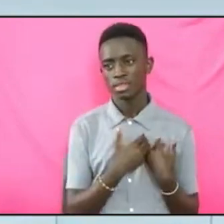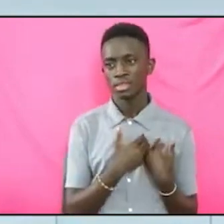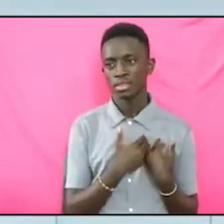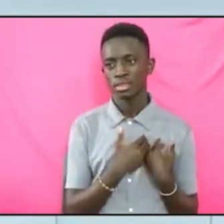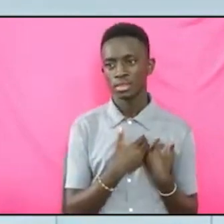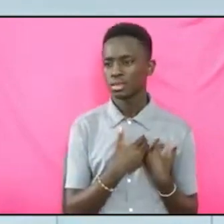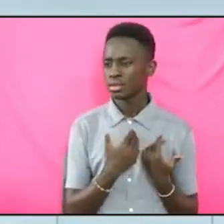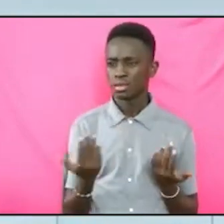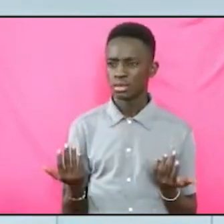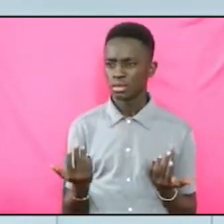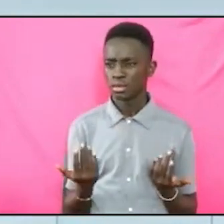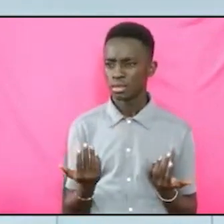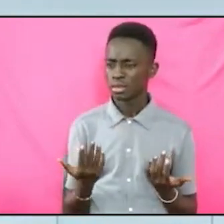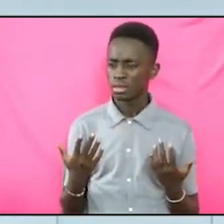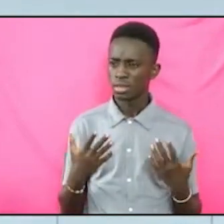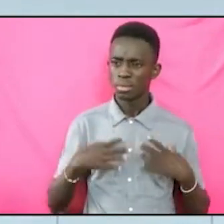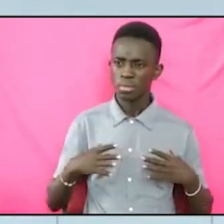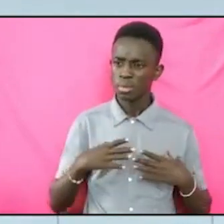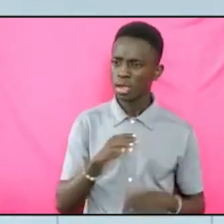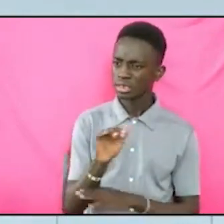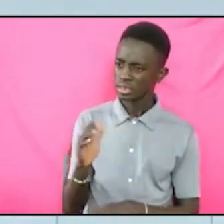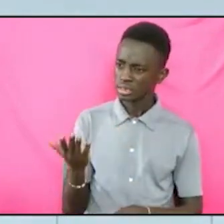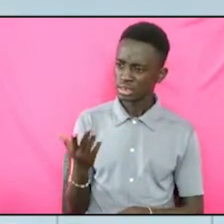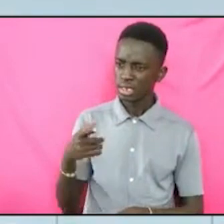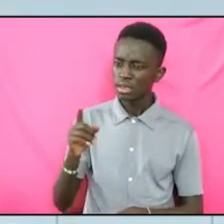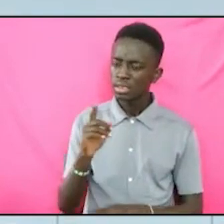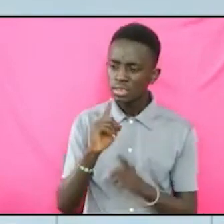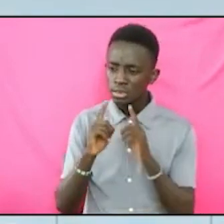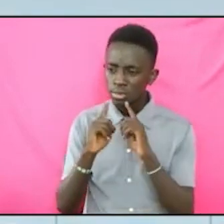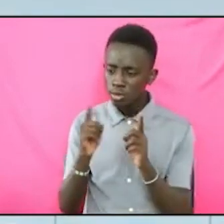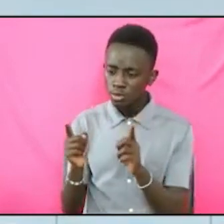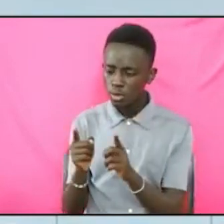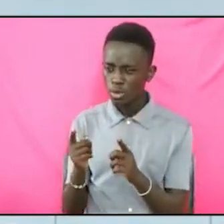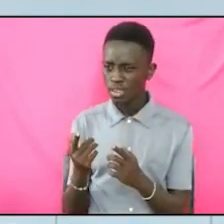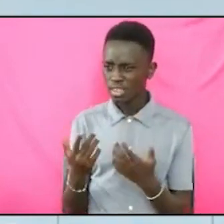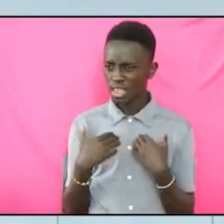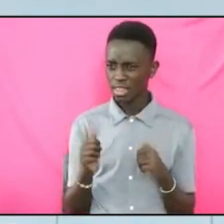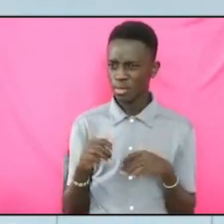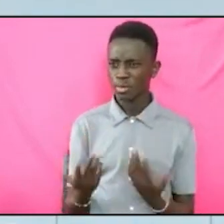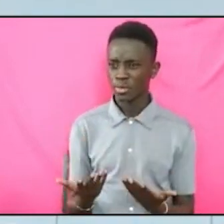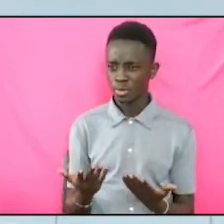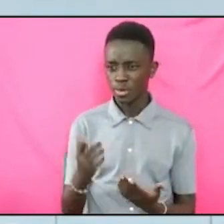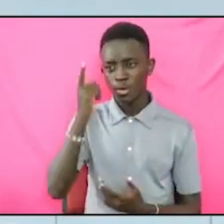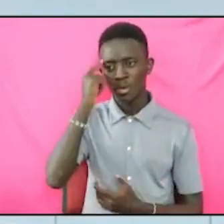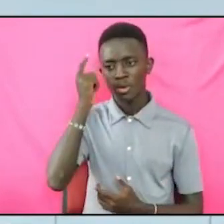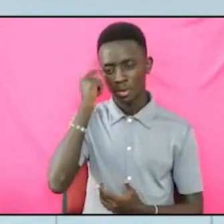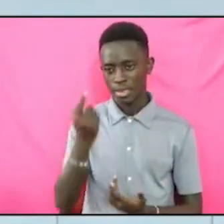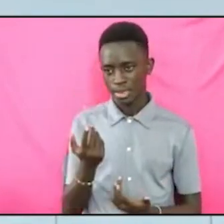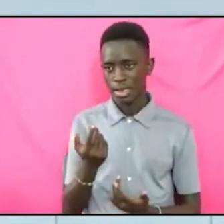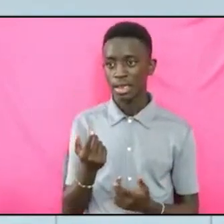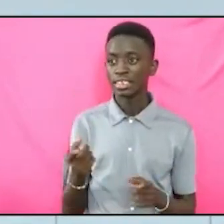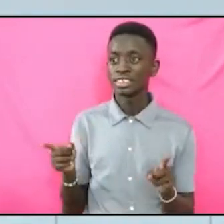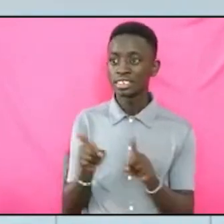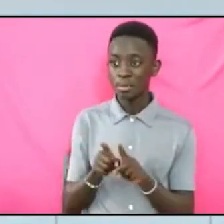then boom, I'm healed? And he goes quite discouraged. In fact, I think he had made up his mind